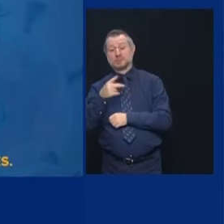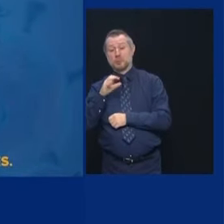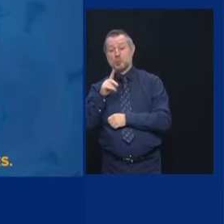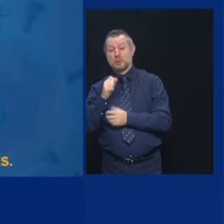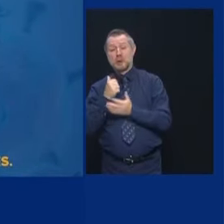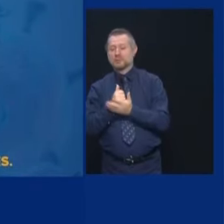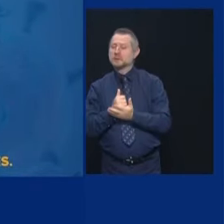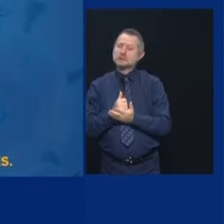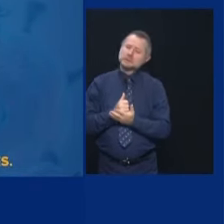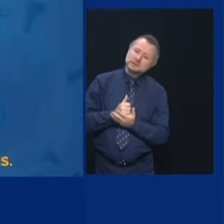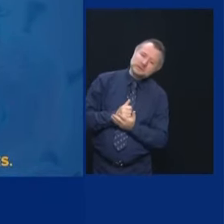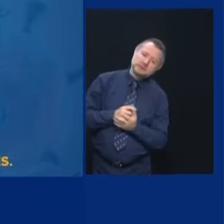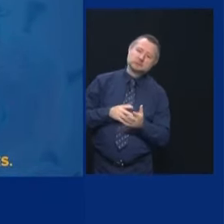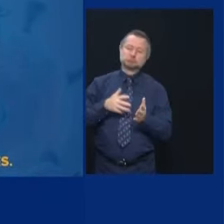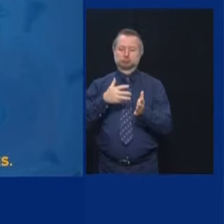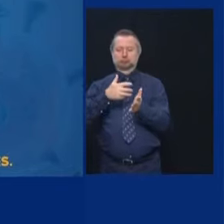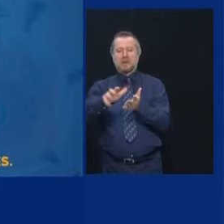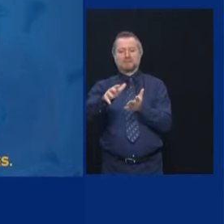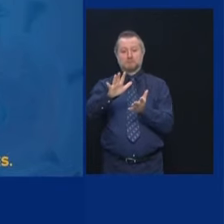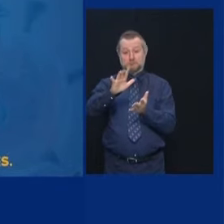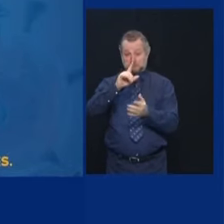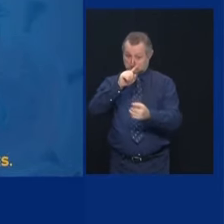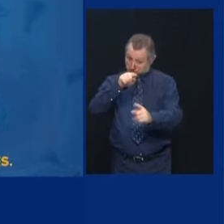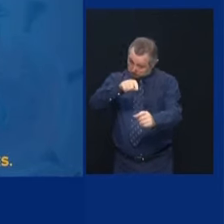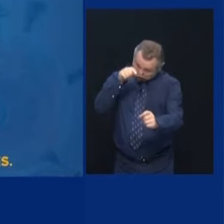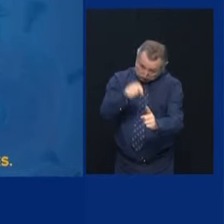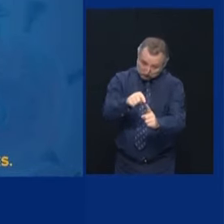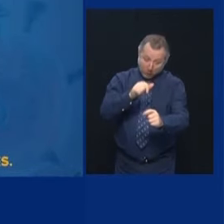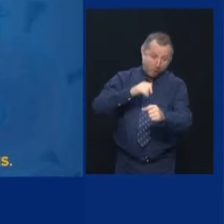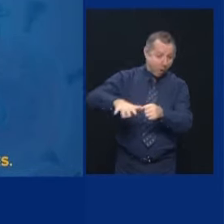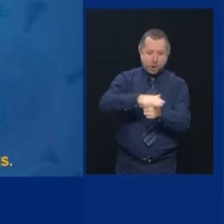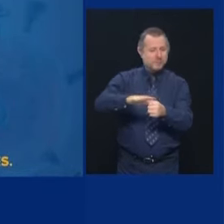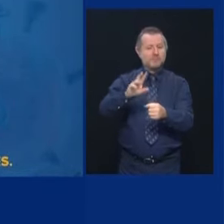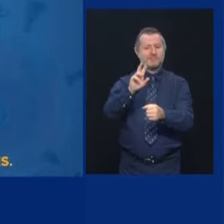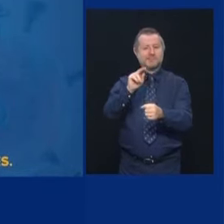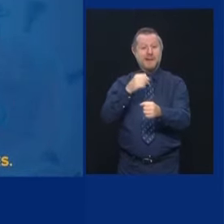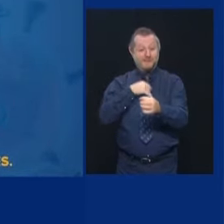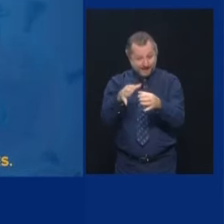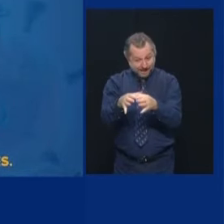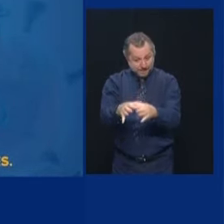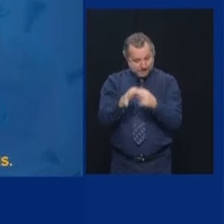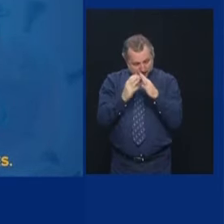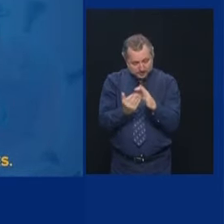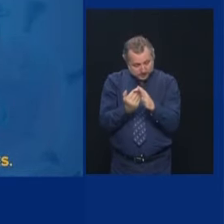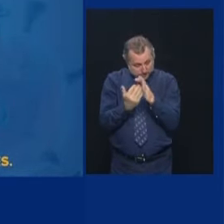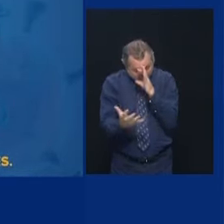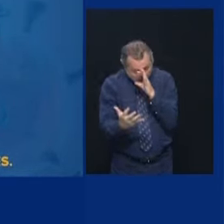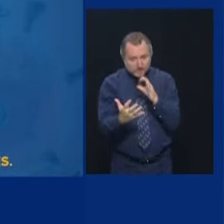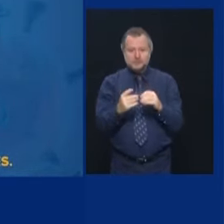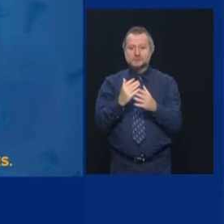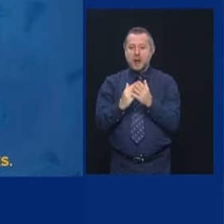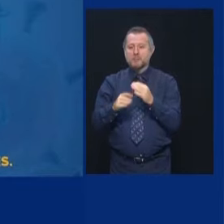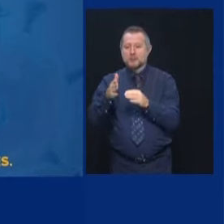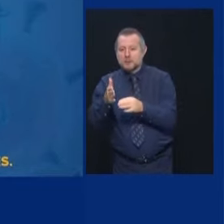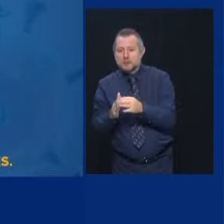is rough justice, but only rough justice. And we can refine